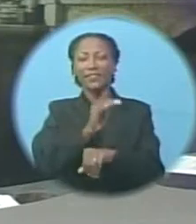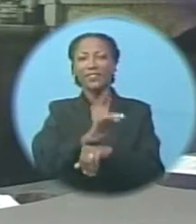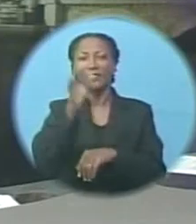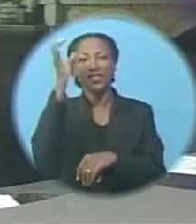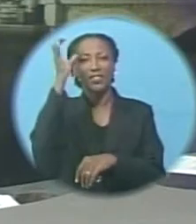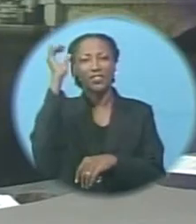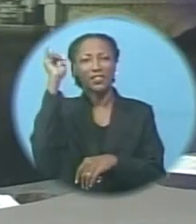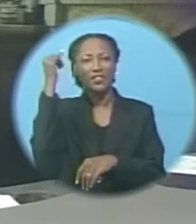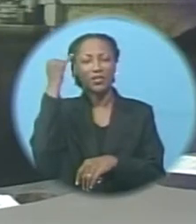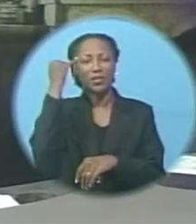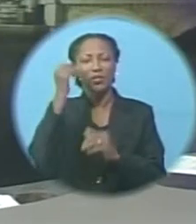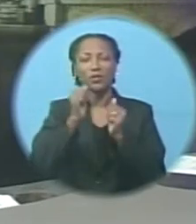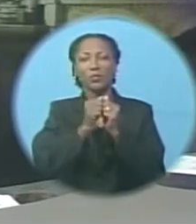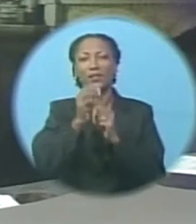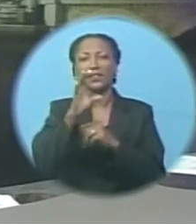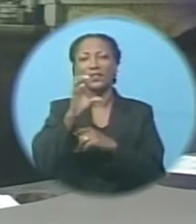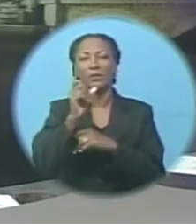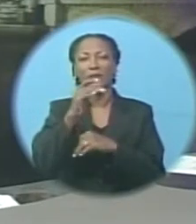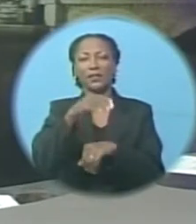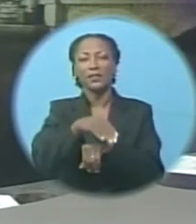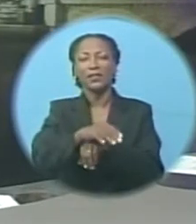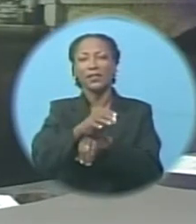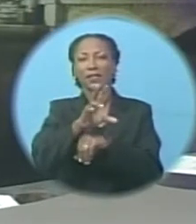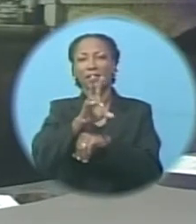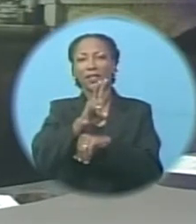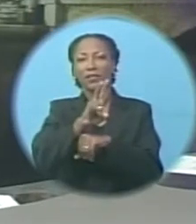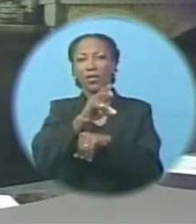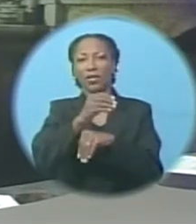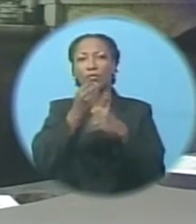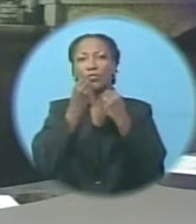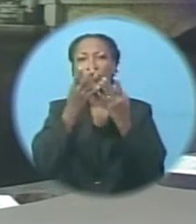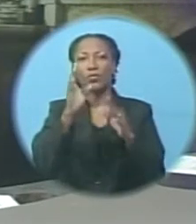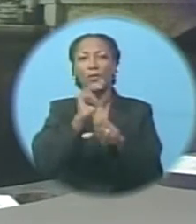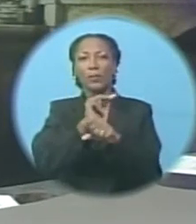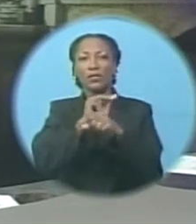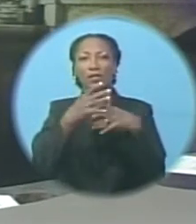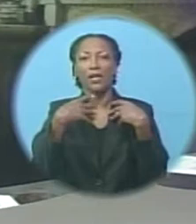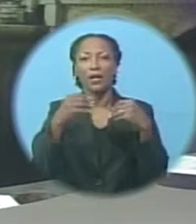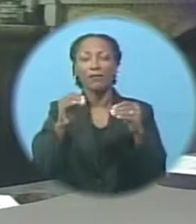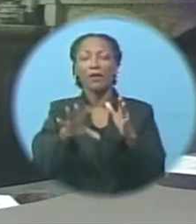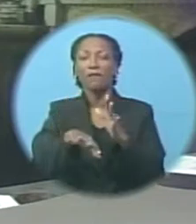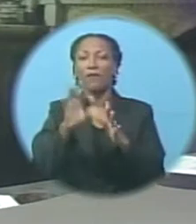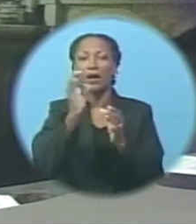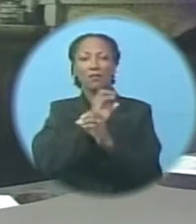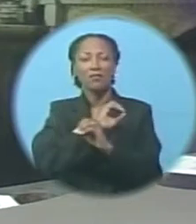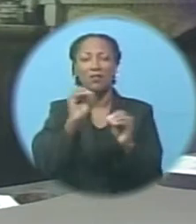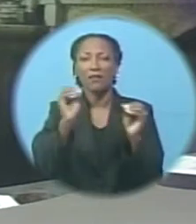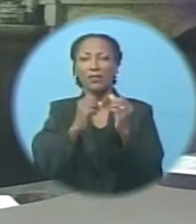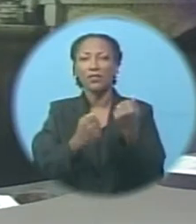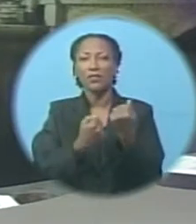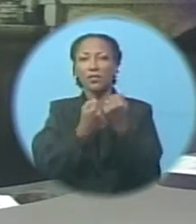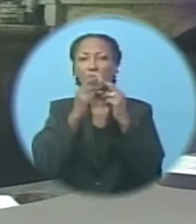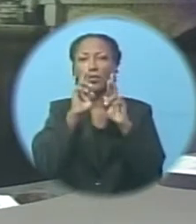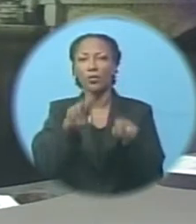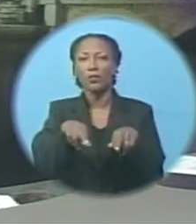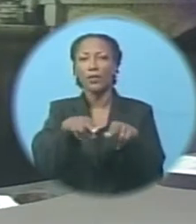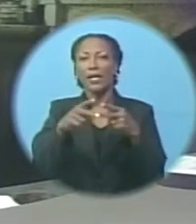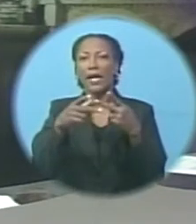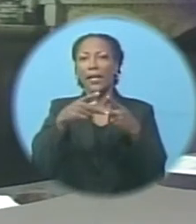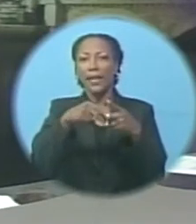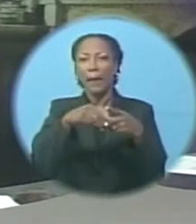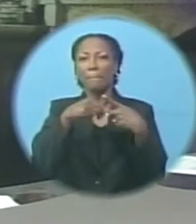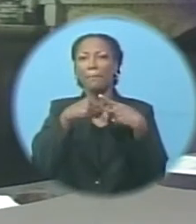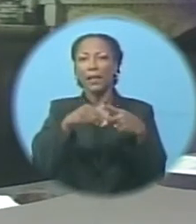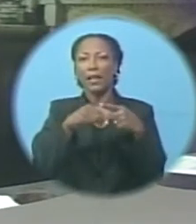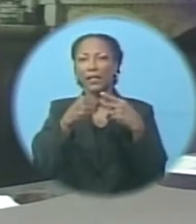I'm Shane Jones, leading the news at 7. The Ministry of Health has found no evidence to support reports that plastic goods